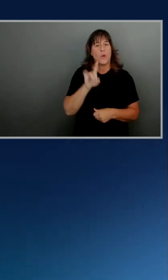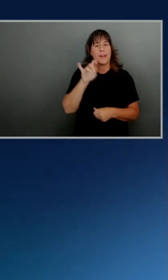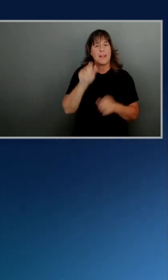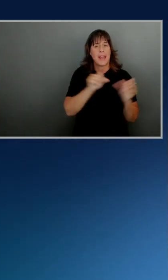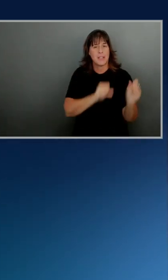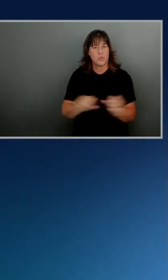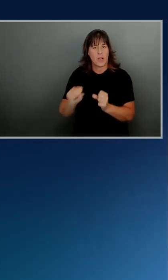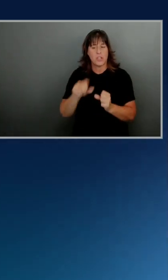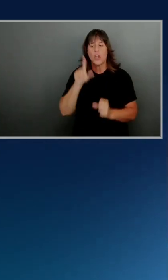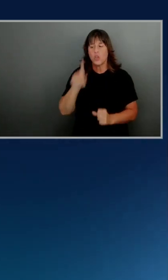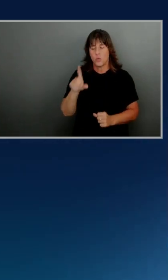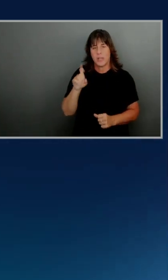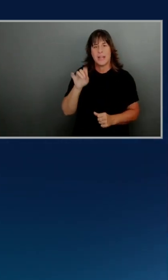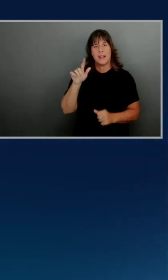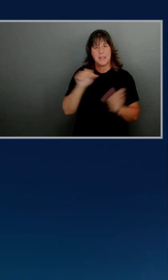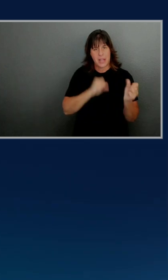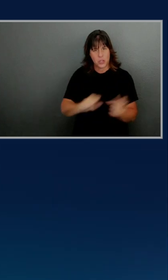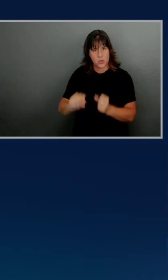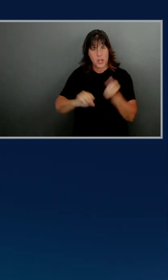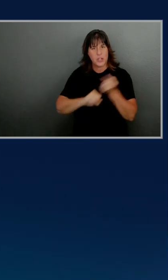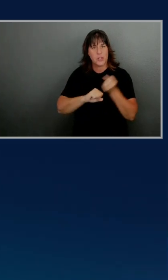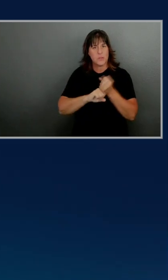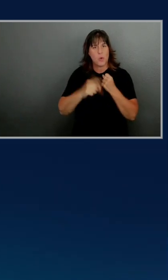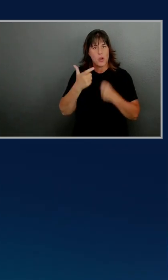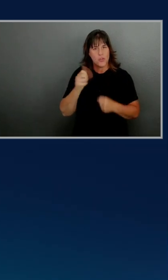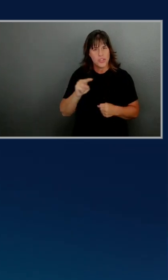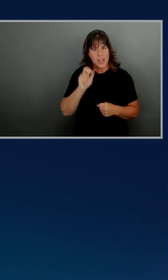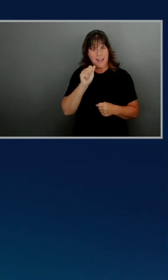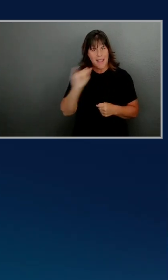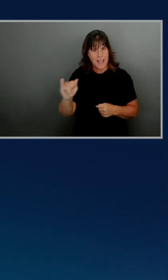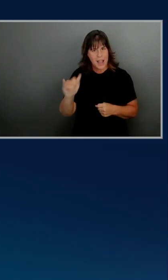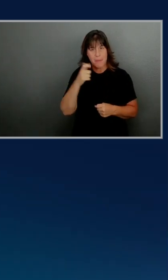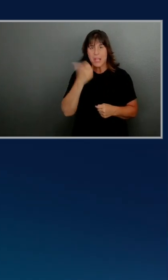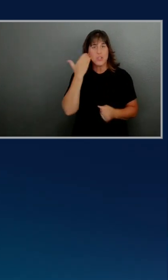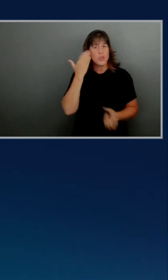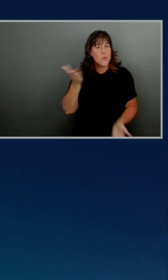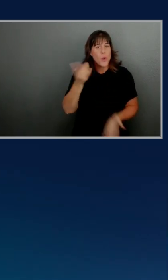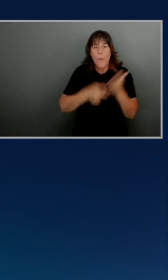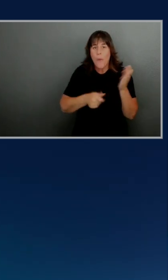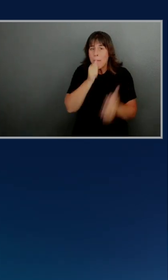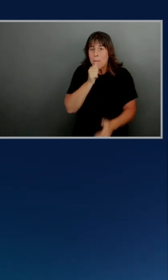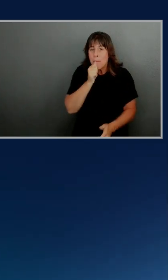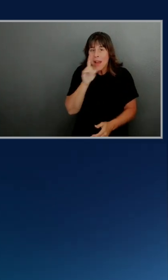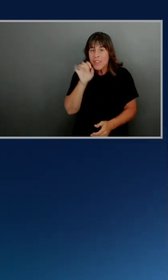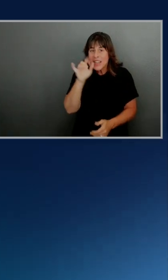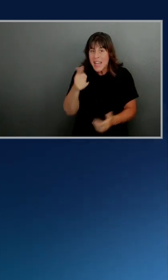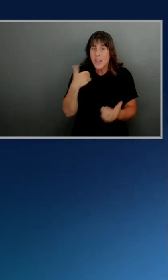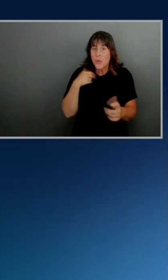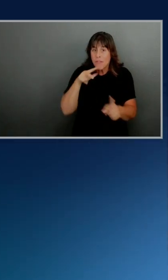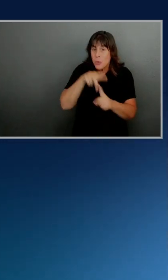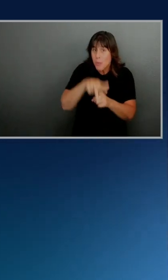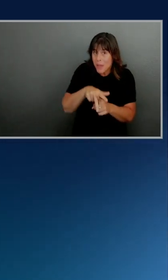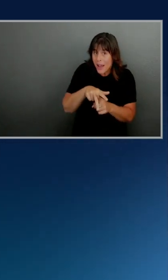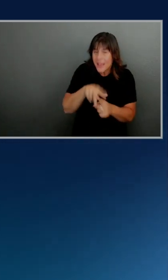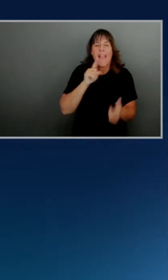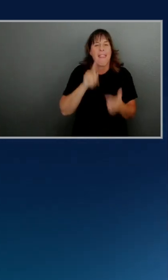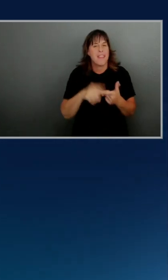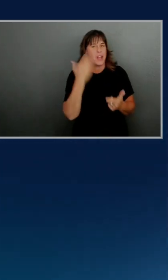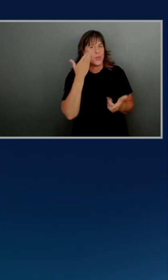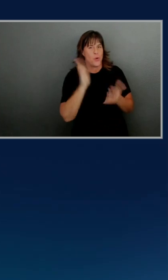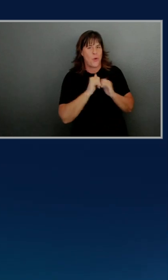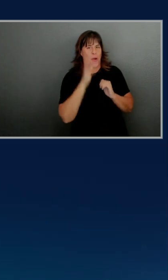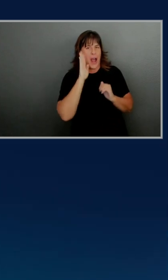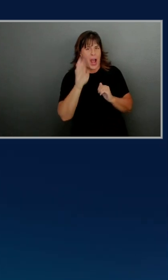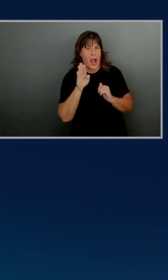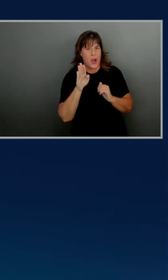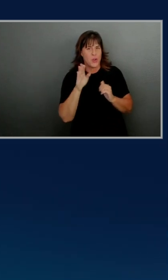data strategy to support your Gen AI strategy, because if you don't know what private data you have to apply, then you don't know how you're going to be investing